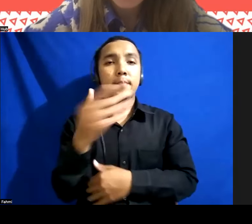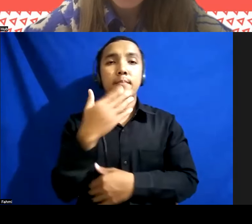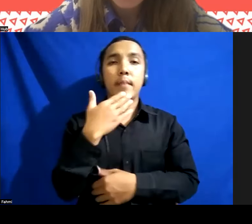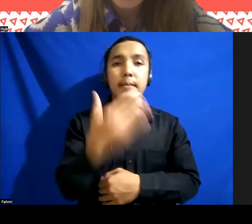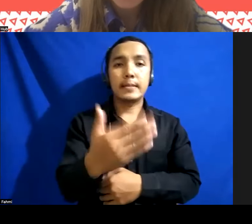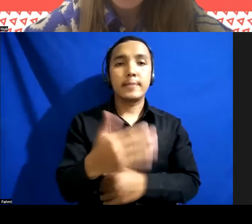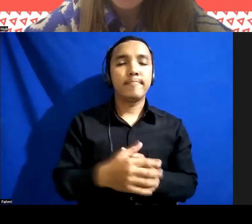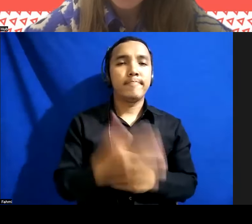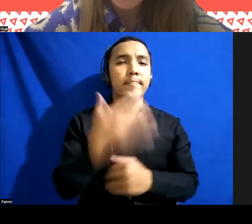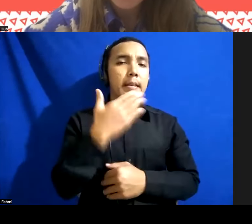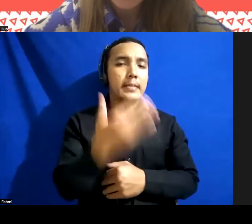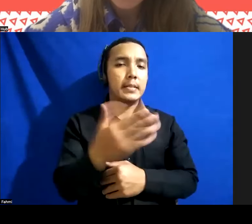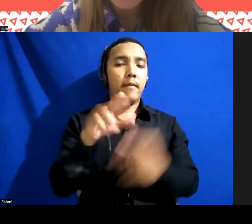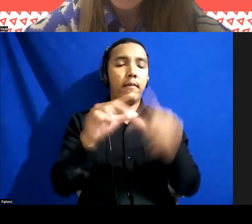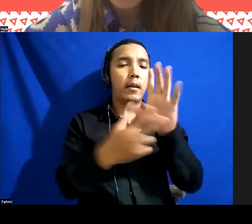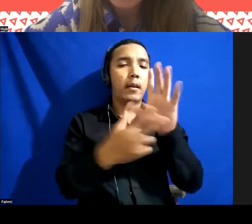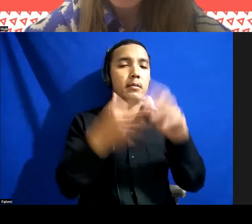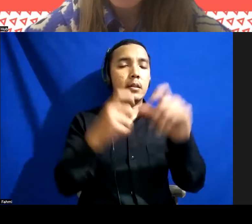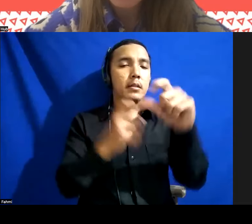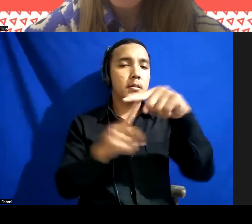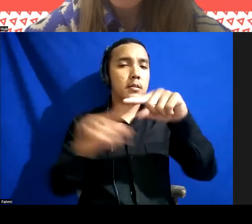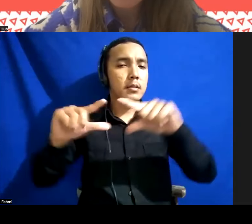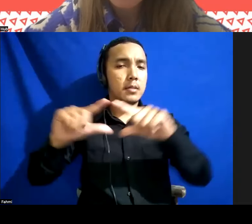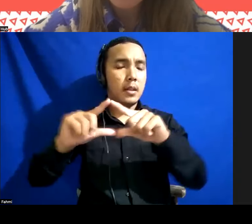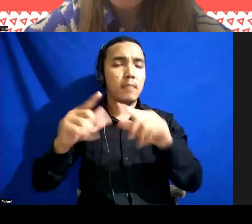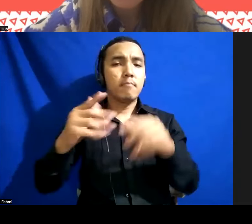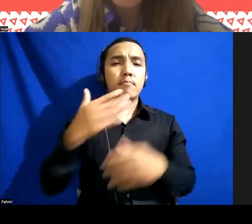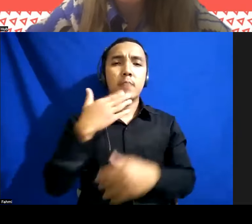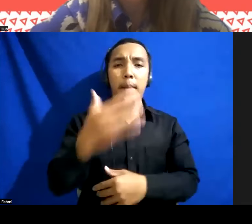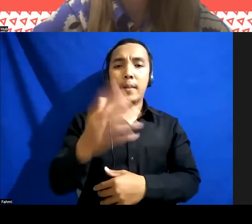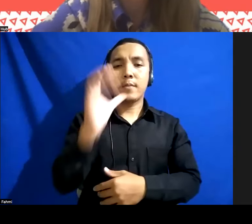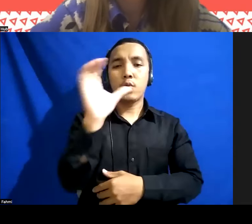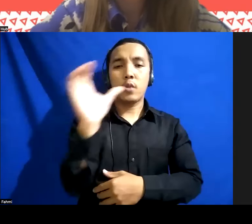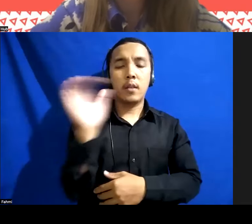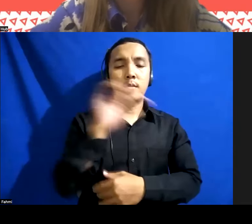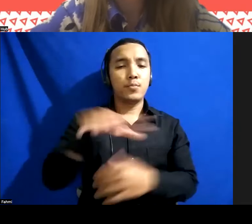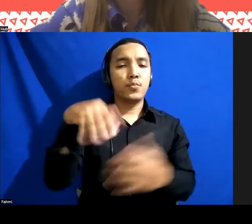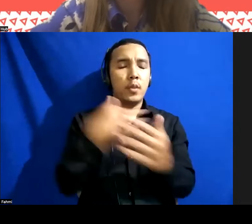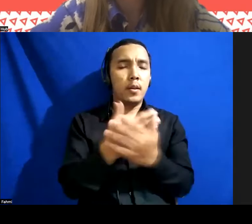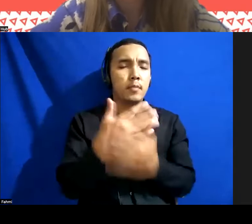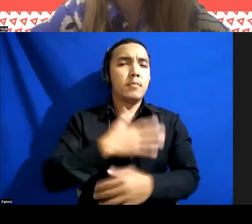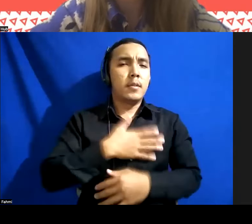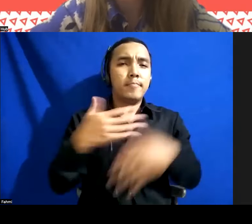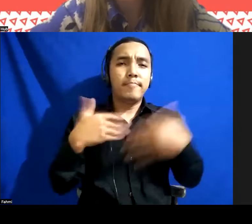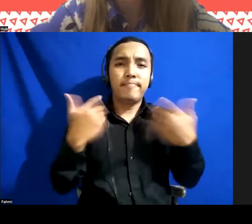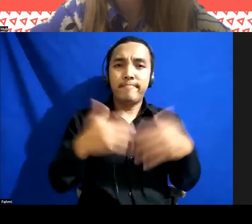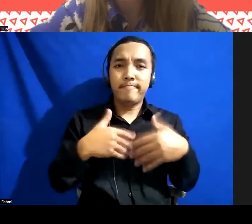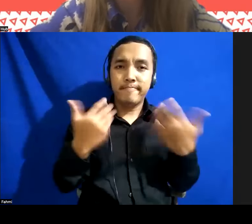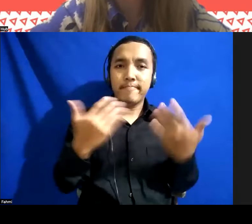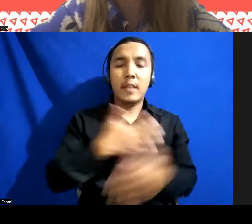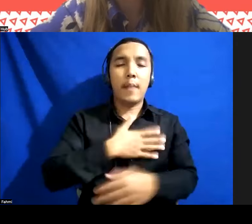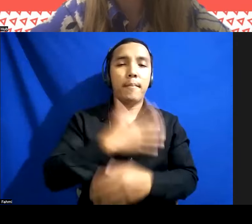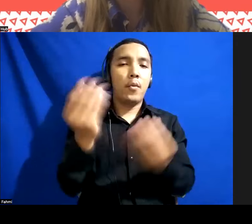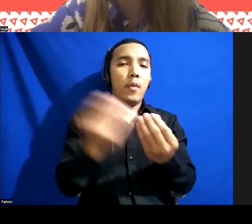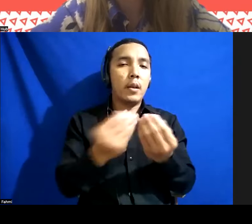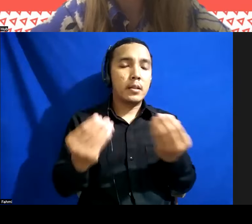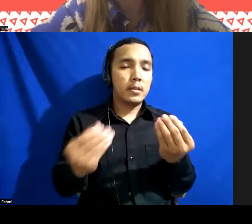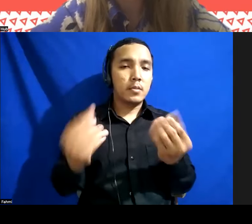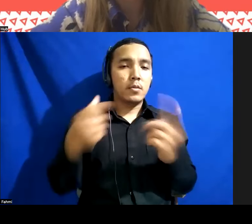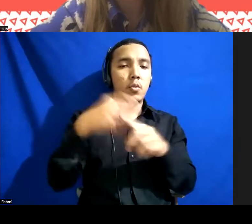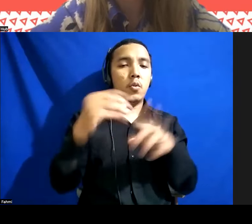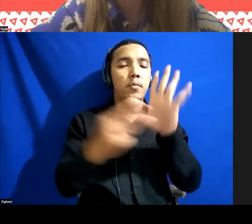much, Vanessa. Good afternoon, everyone. And I am very pleased to represent the National Commission for Disability